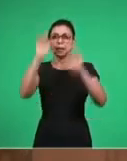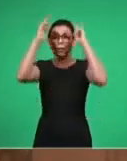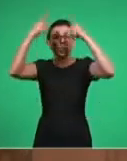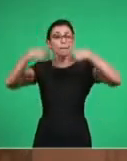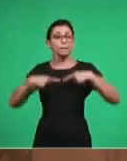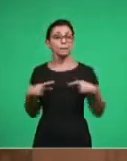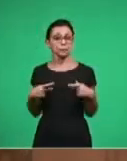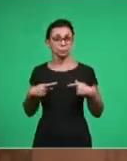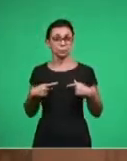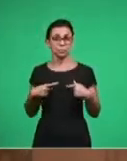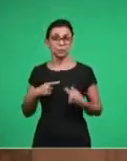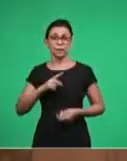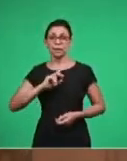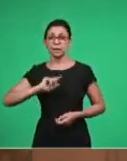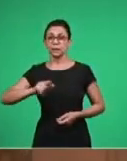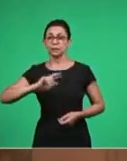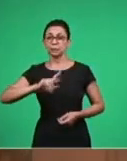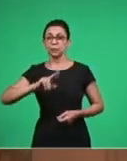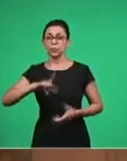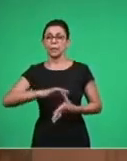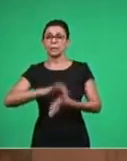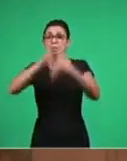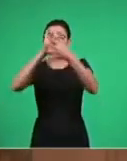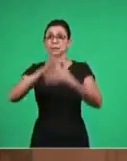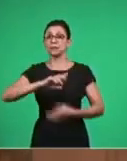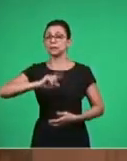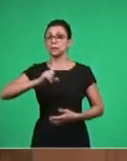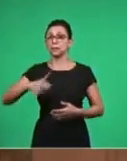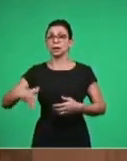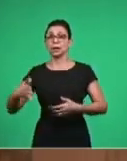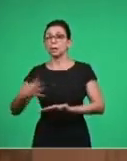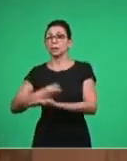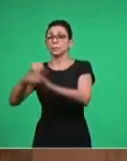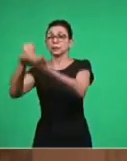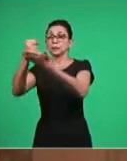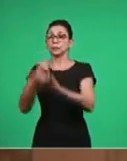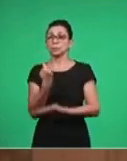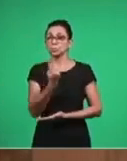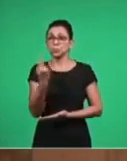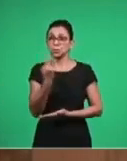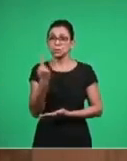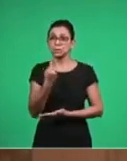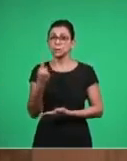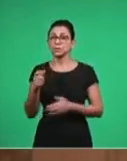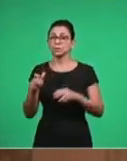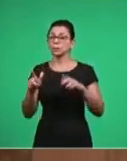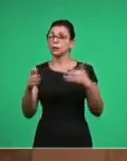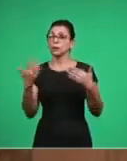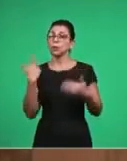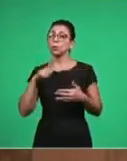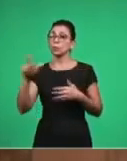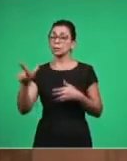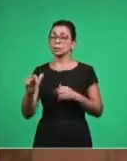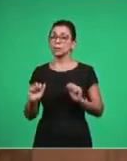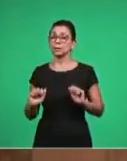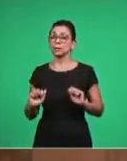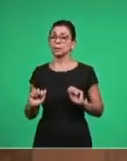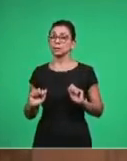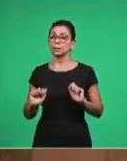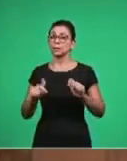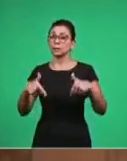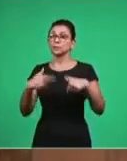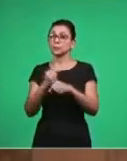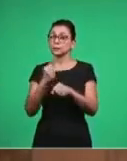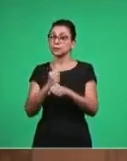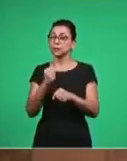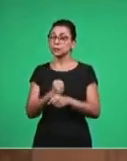Man, the angels, even they recognize that they weren't Jesus. They aren't the ones that are going to come and save the world. They're not the ones that are going to